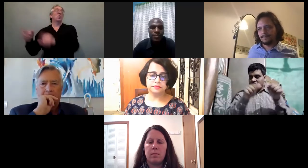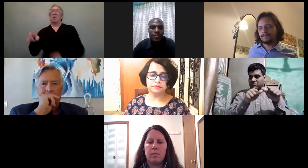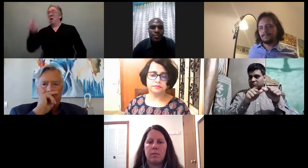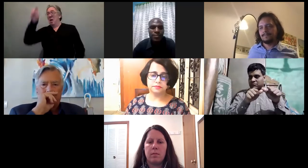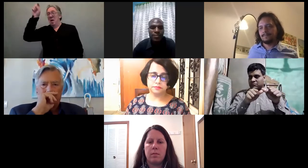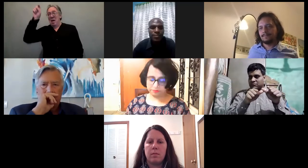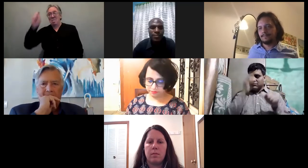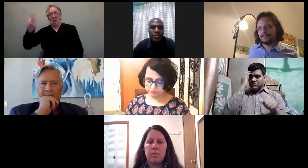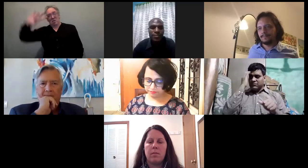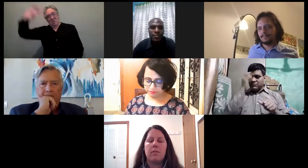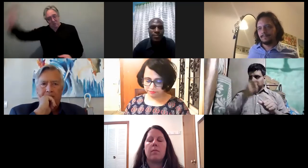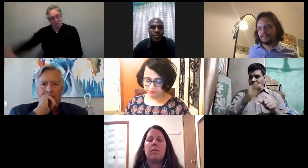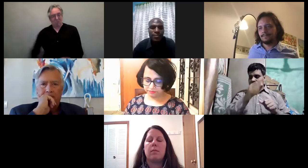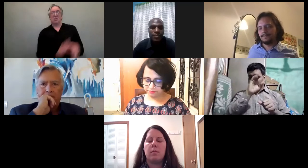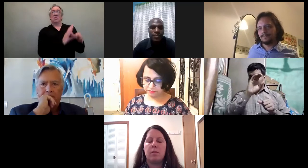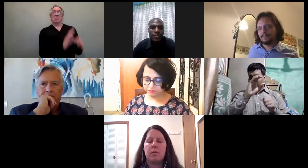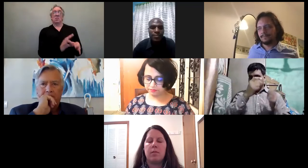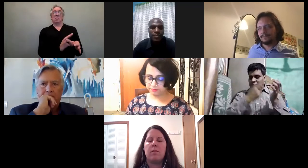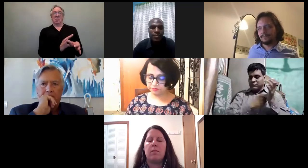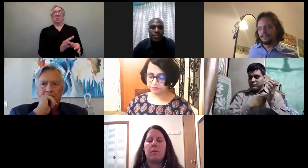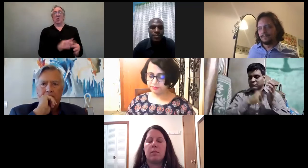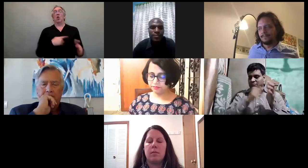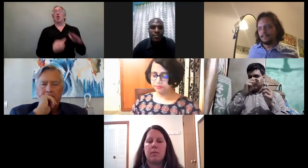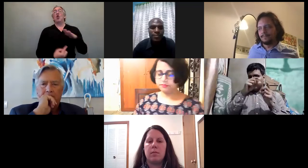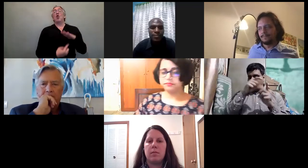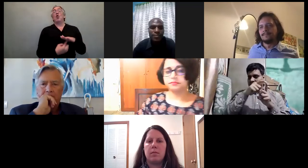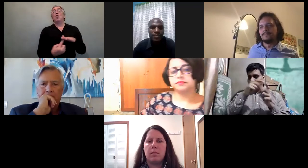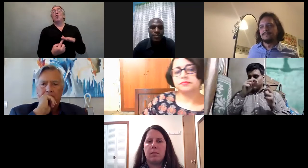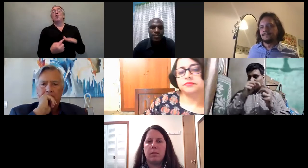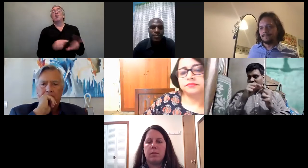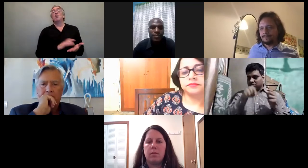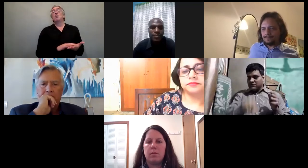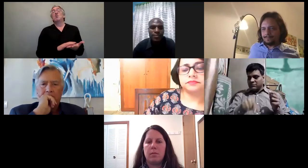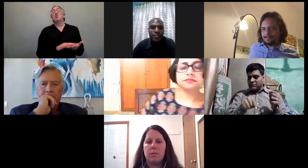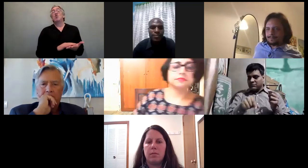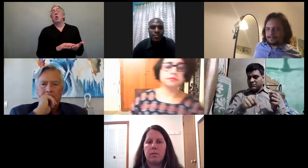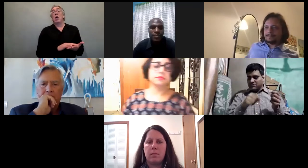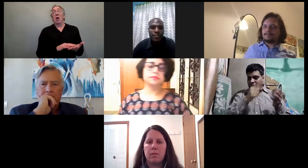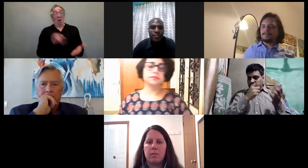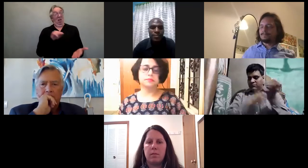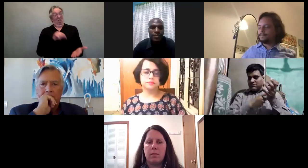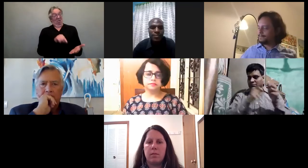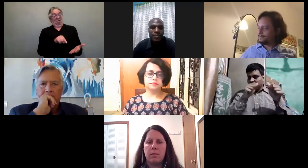of services the government has to provide using the reasonable accommodation,